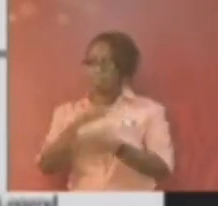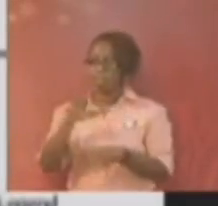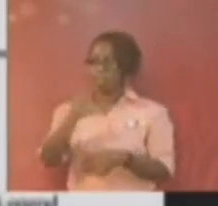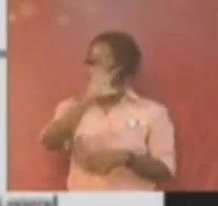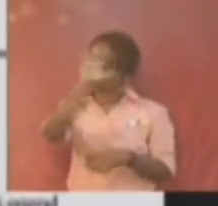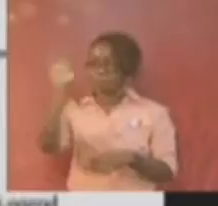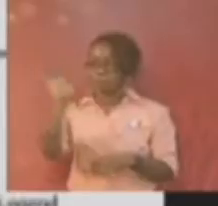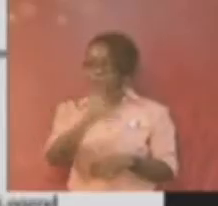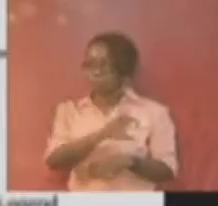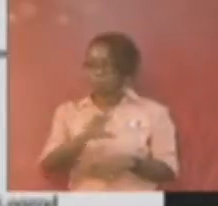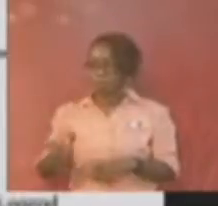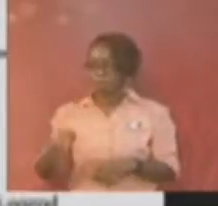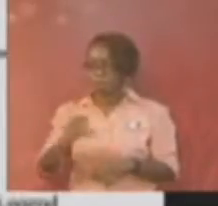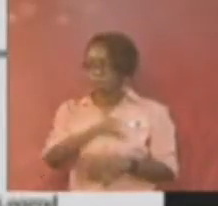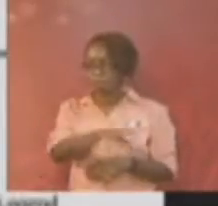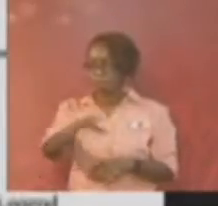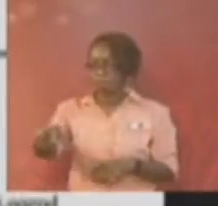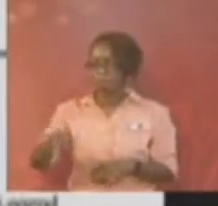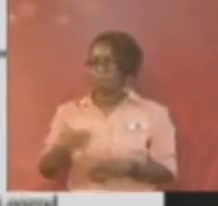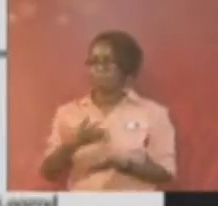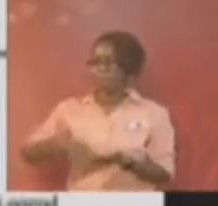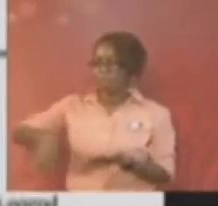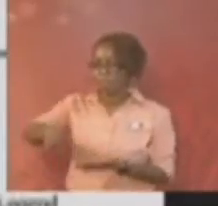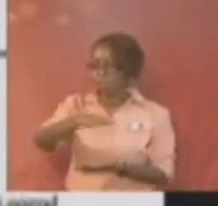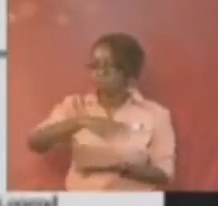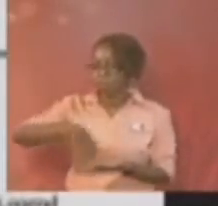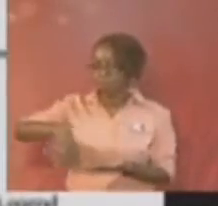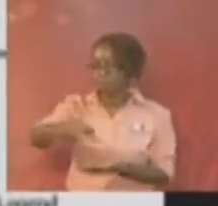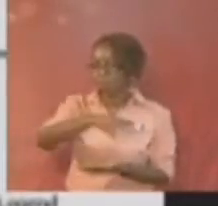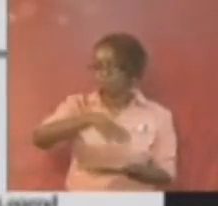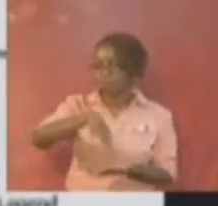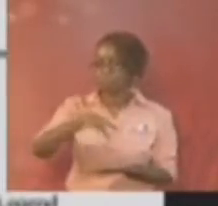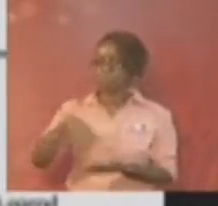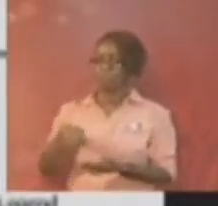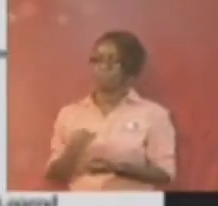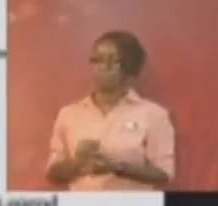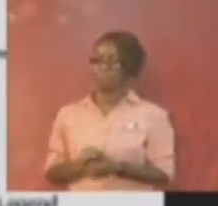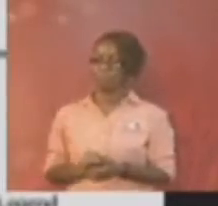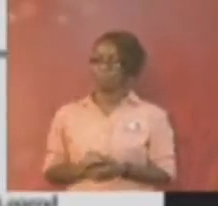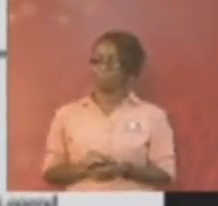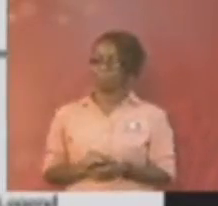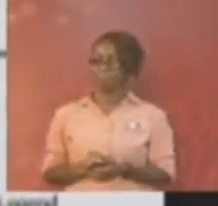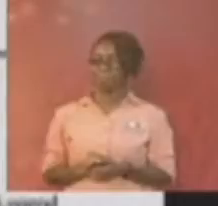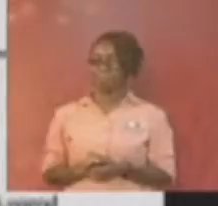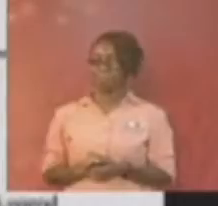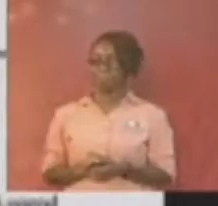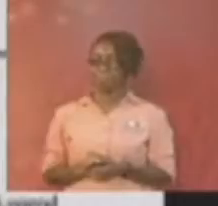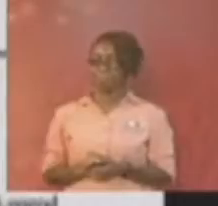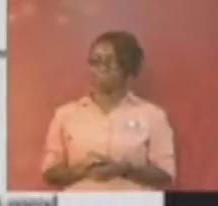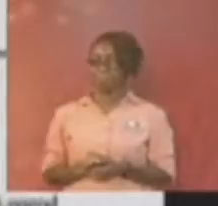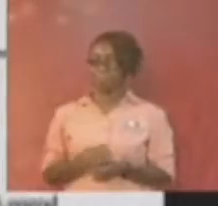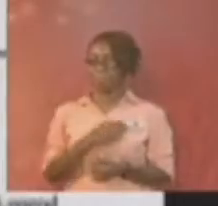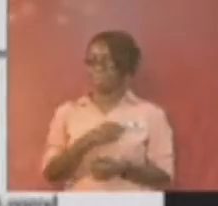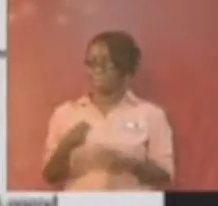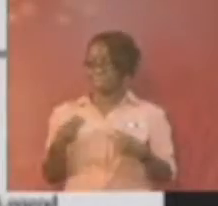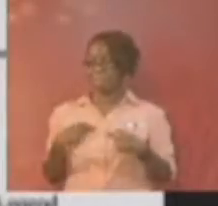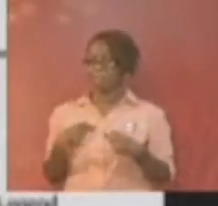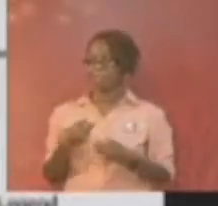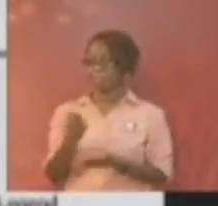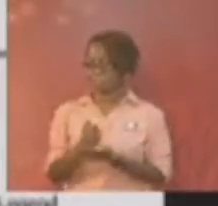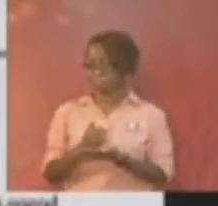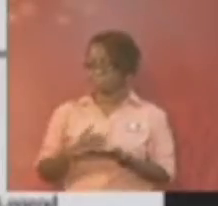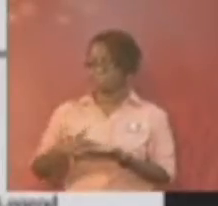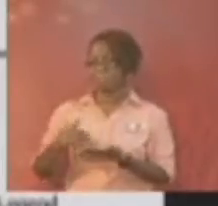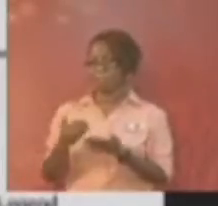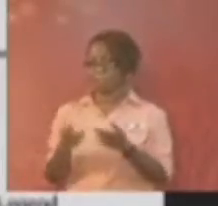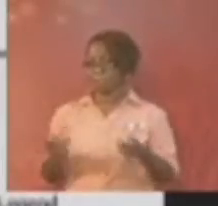there are no complete pockets of no cases in an entire county, but there have been communities with less activity.